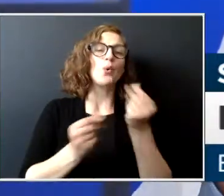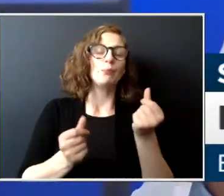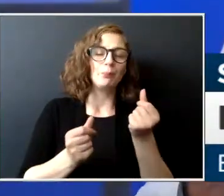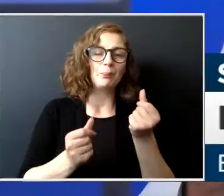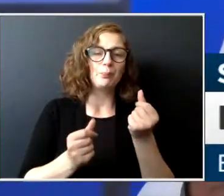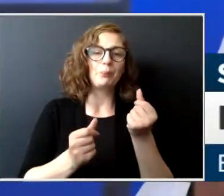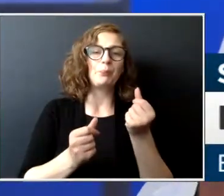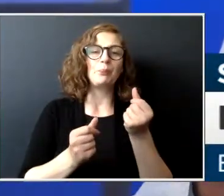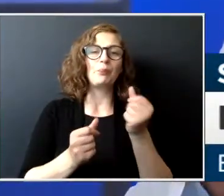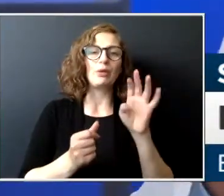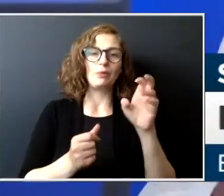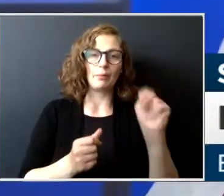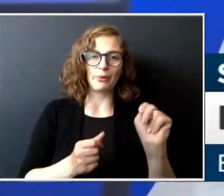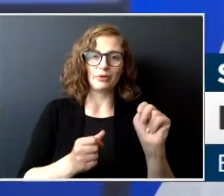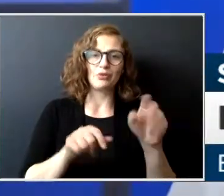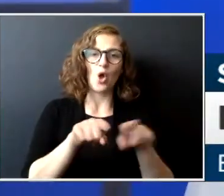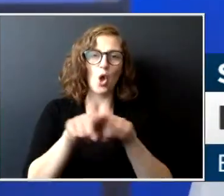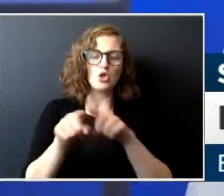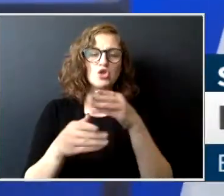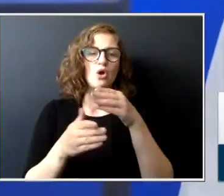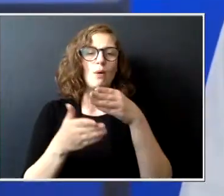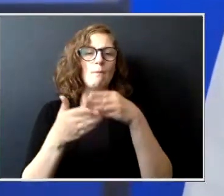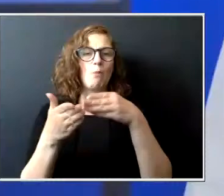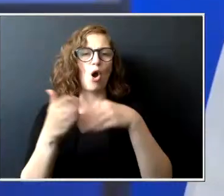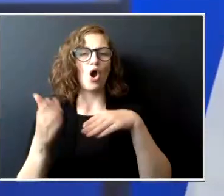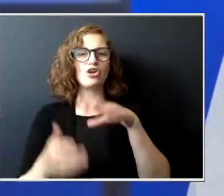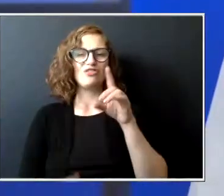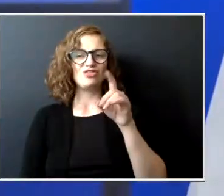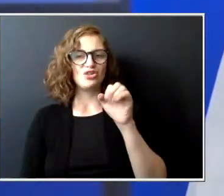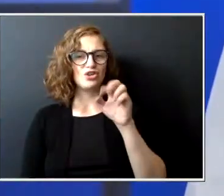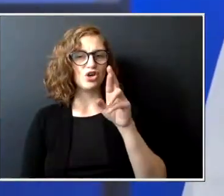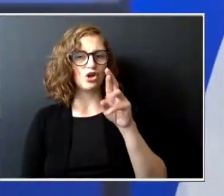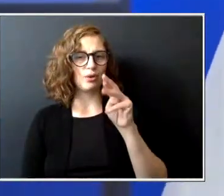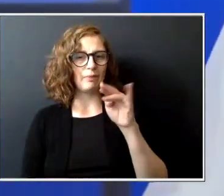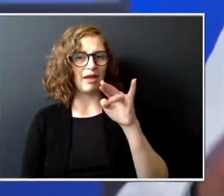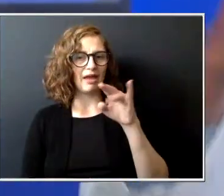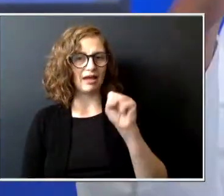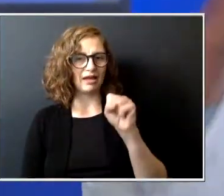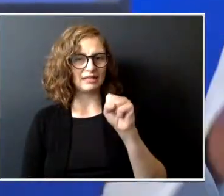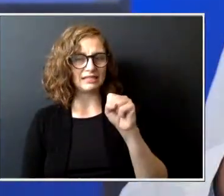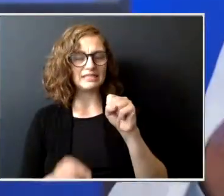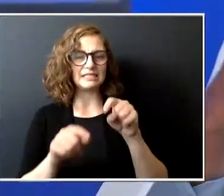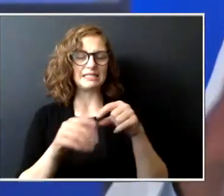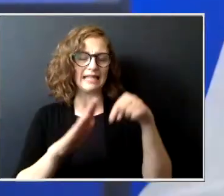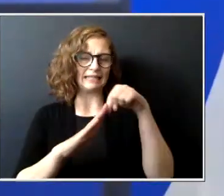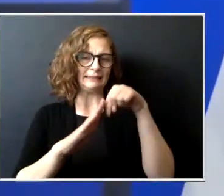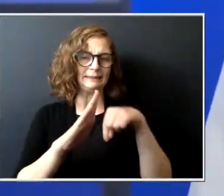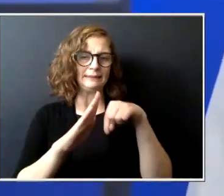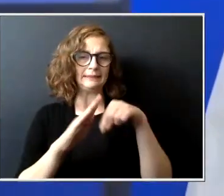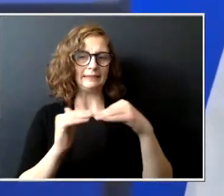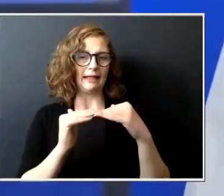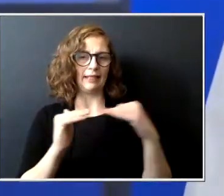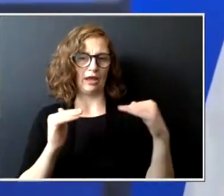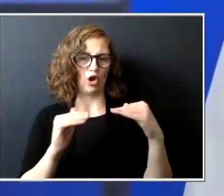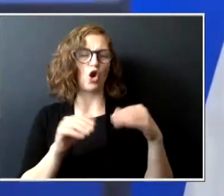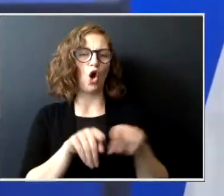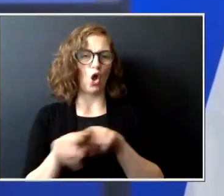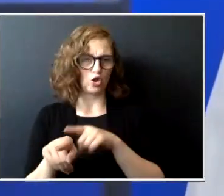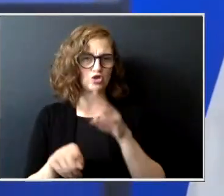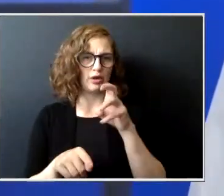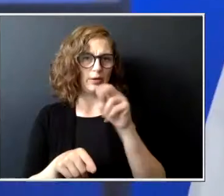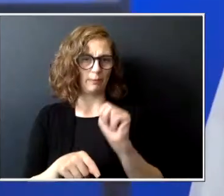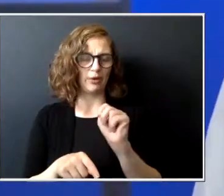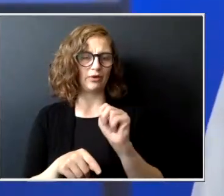the part of the dermis that is the deeper layer of the skin that is also burned. At various depth of that second degree burn decides